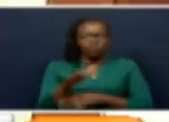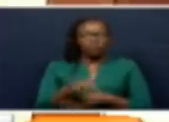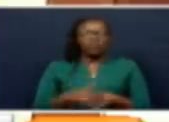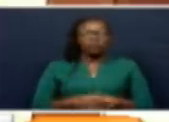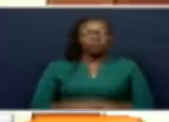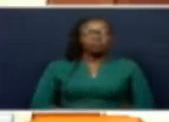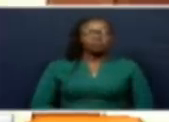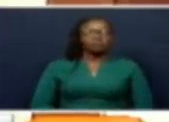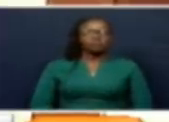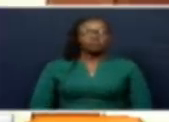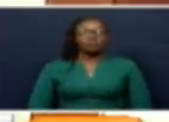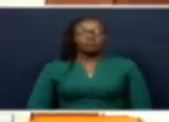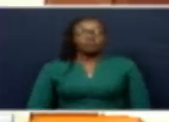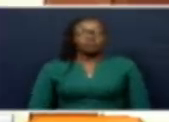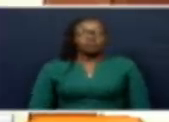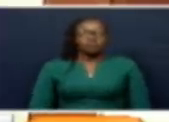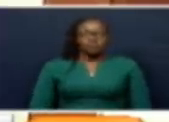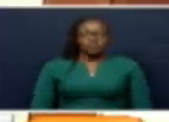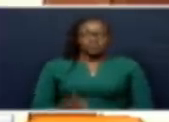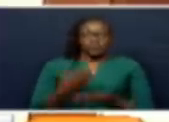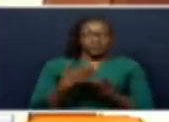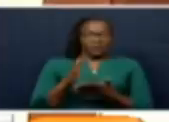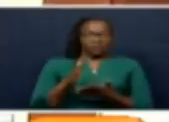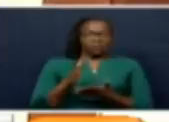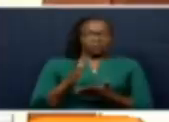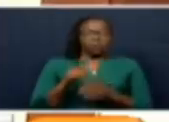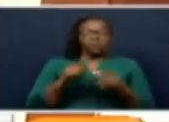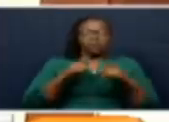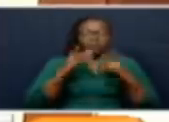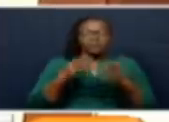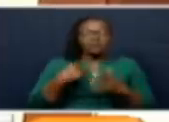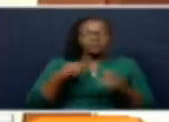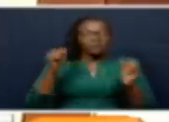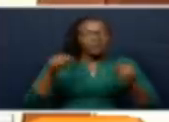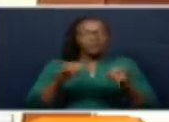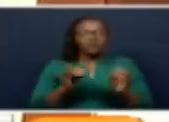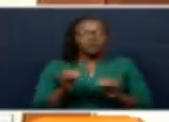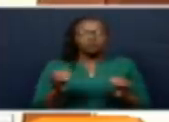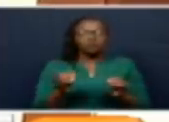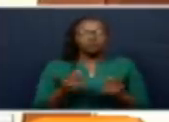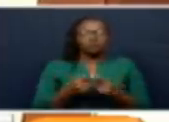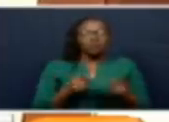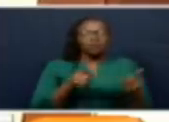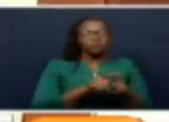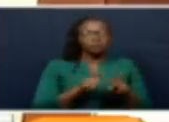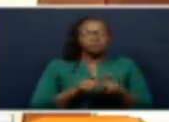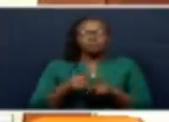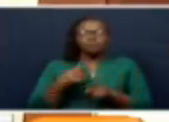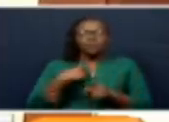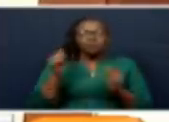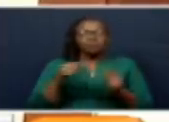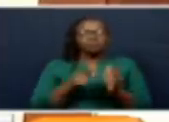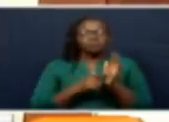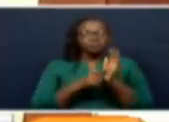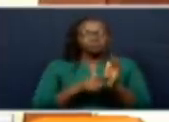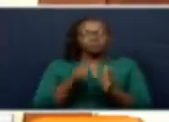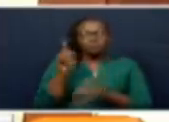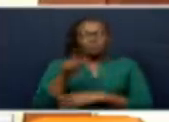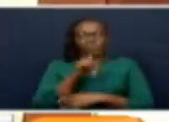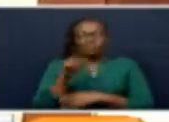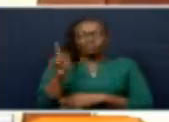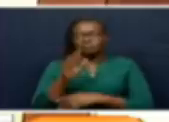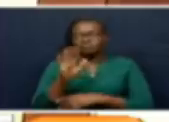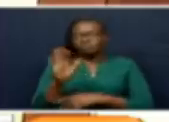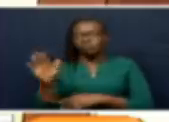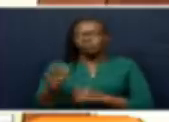agree with them. And don't think that I'm against the state, I'm against the government. but I would pinpoint out their mistakes and weaknesses. You